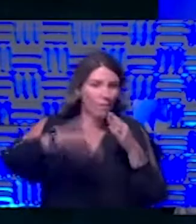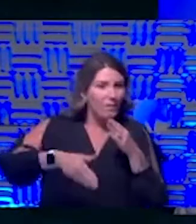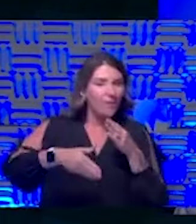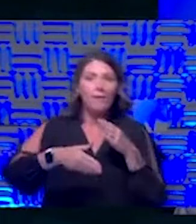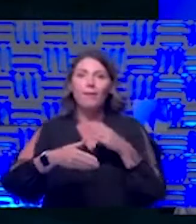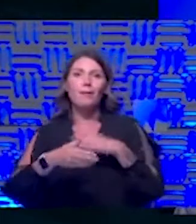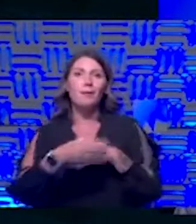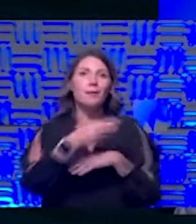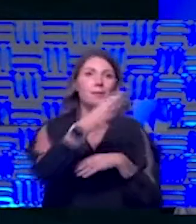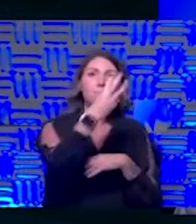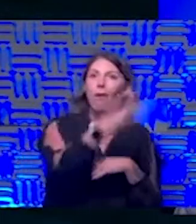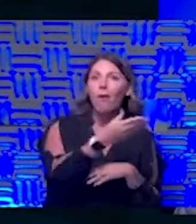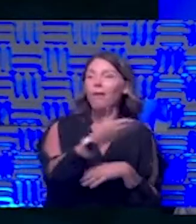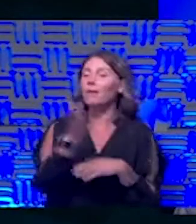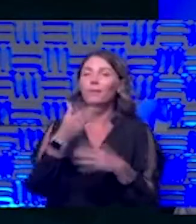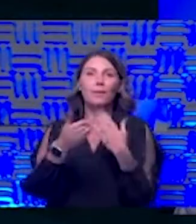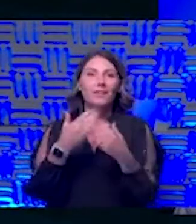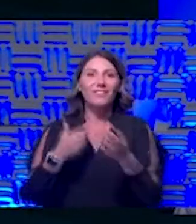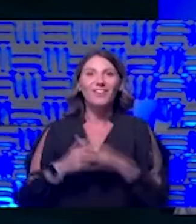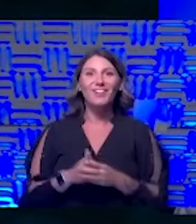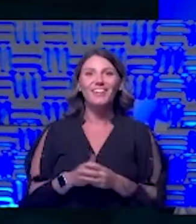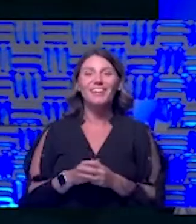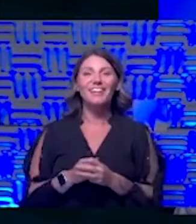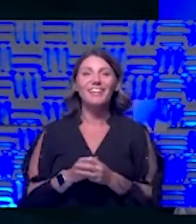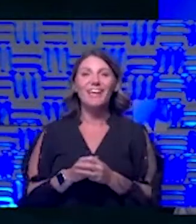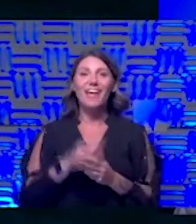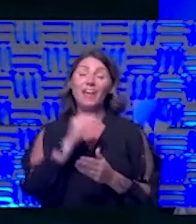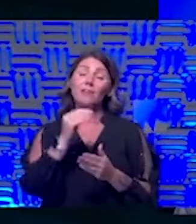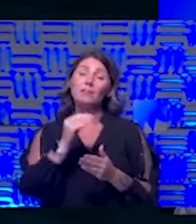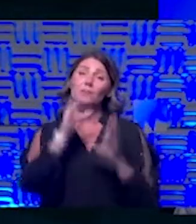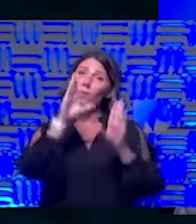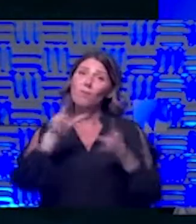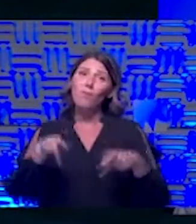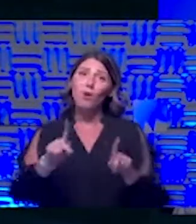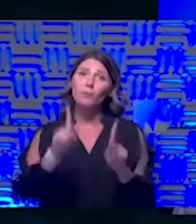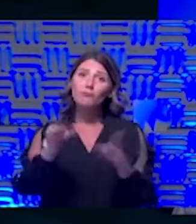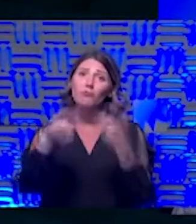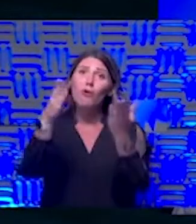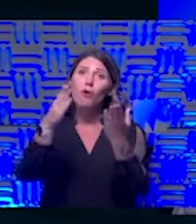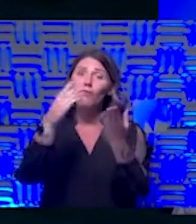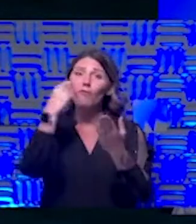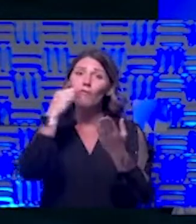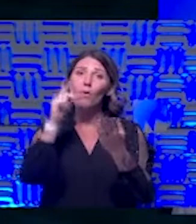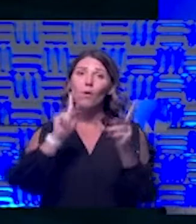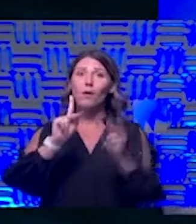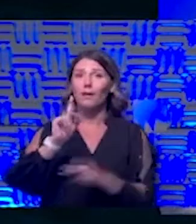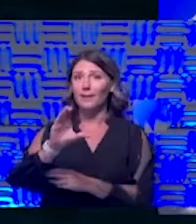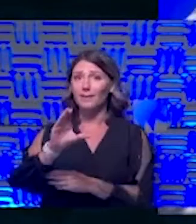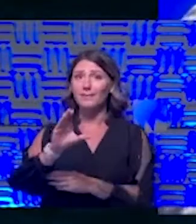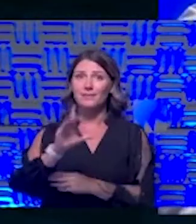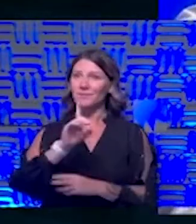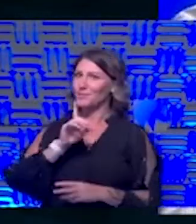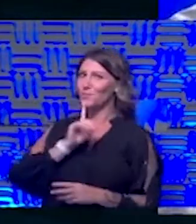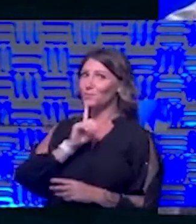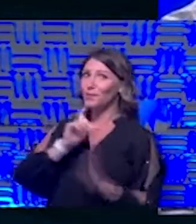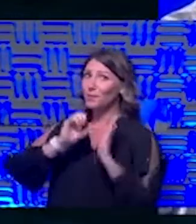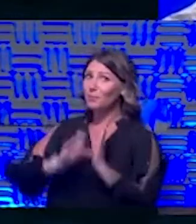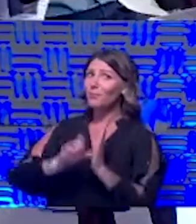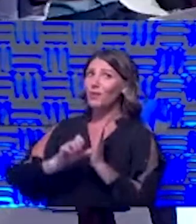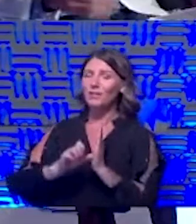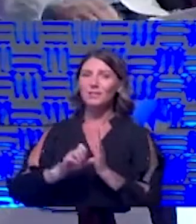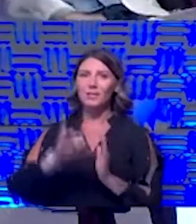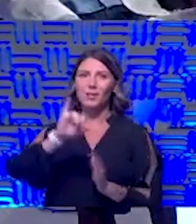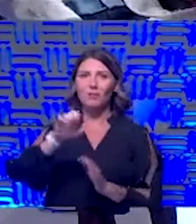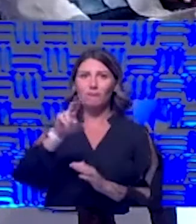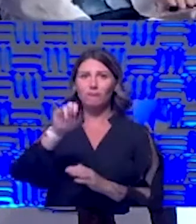part of and to offer the community in Kansas City and beyond. Yeah, that sounds like a really impressive thing. So Justin, how do you get